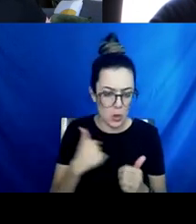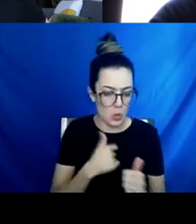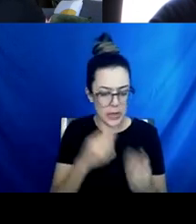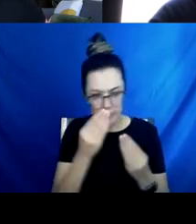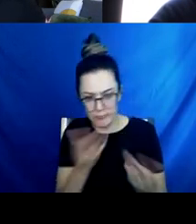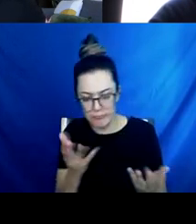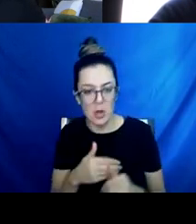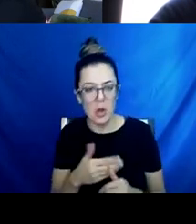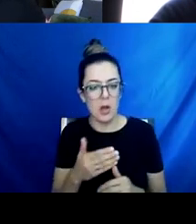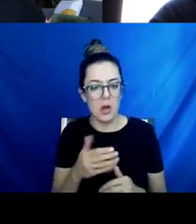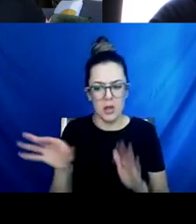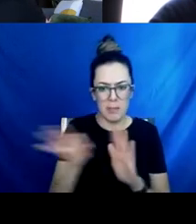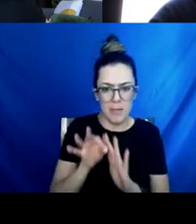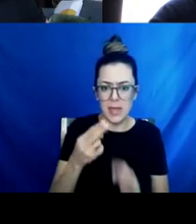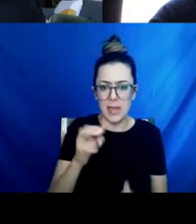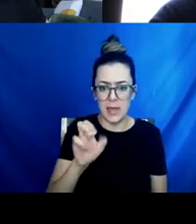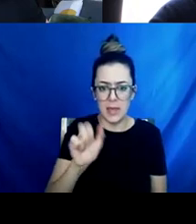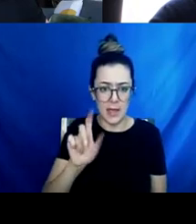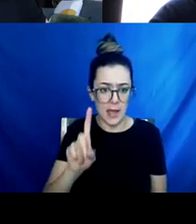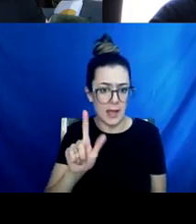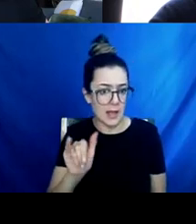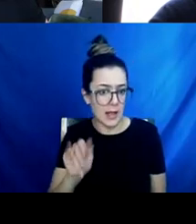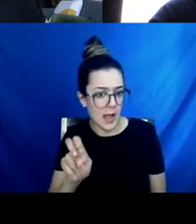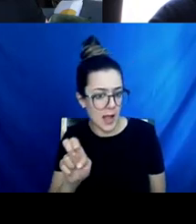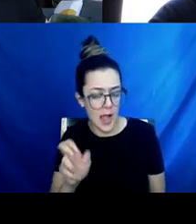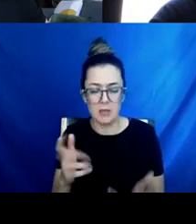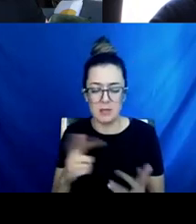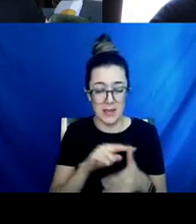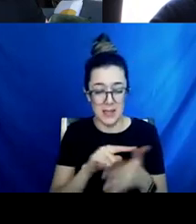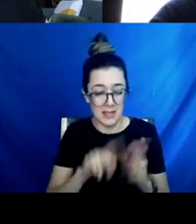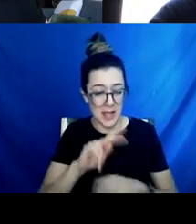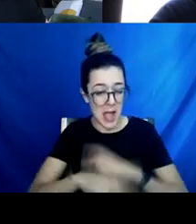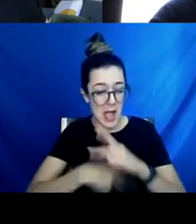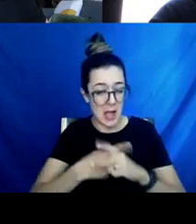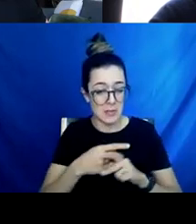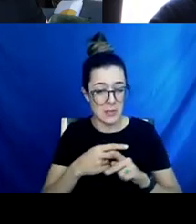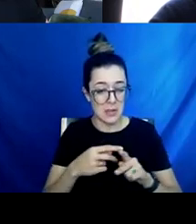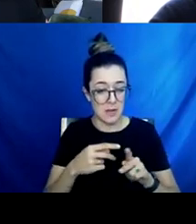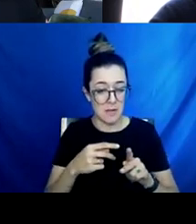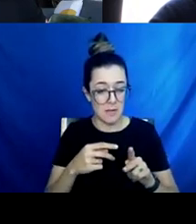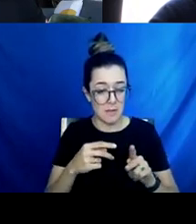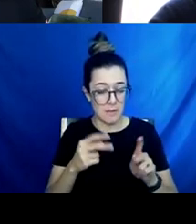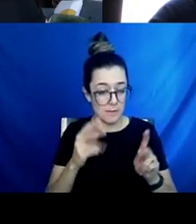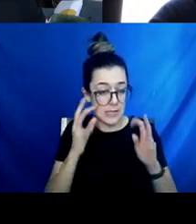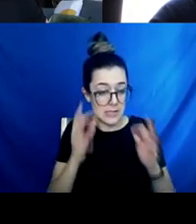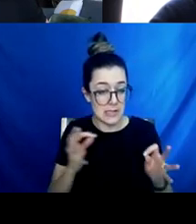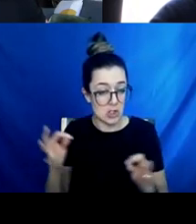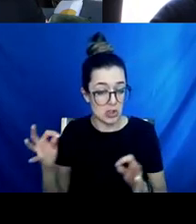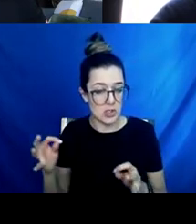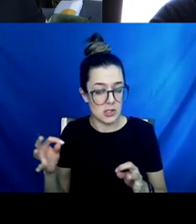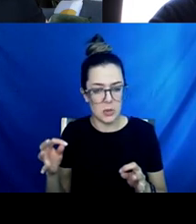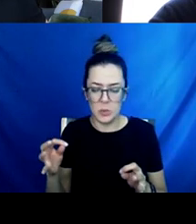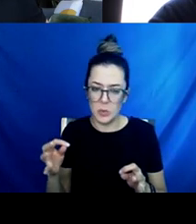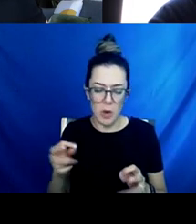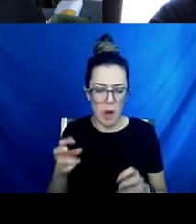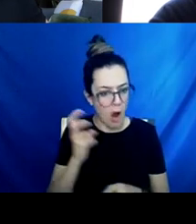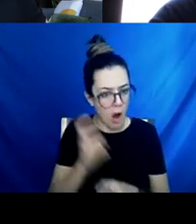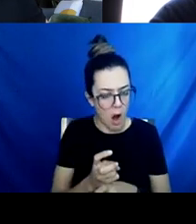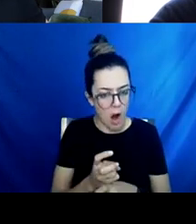if this were still the Trump administration, the media would be going bananas on him, right? On the administration. I do see there's,